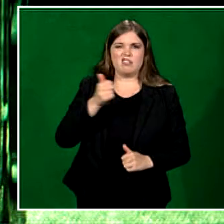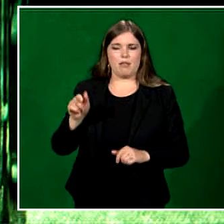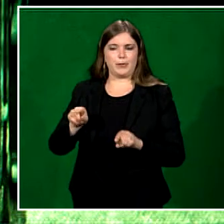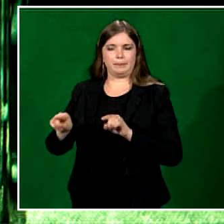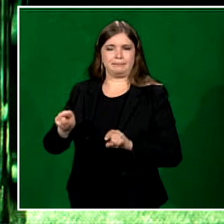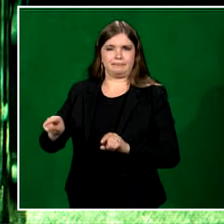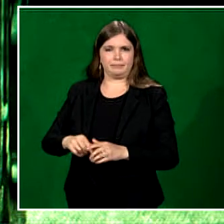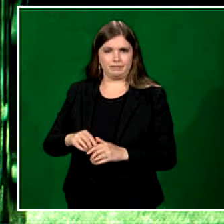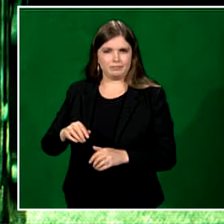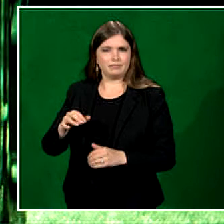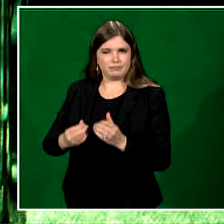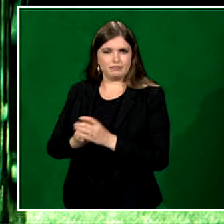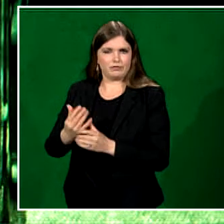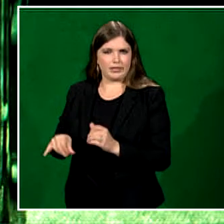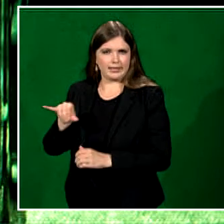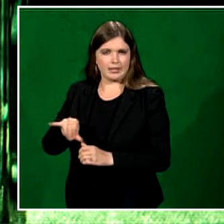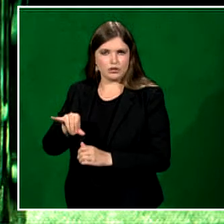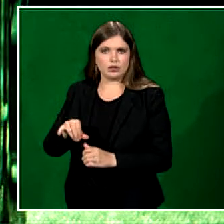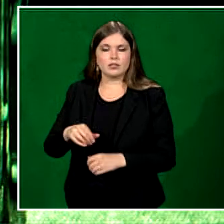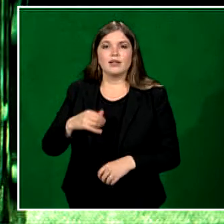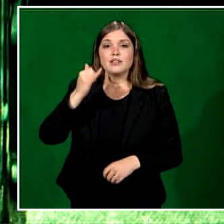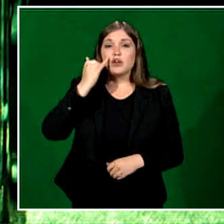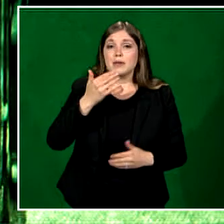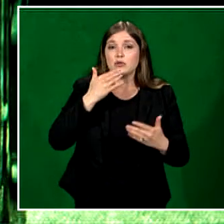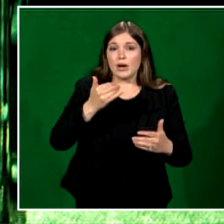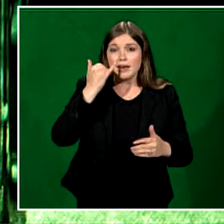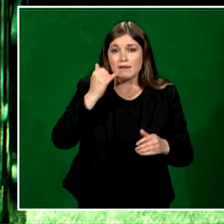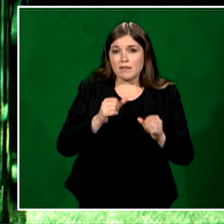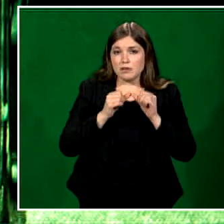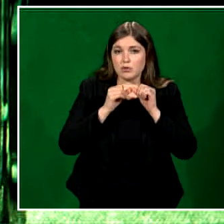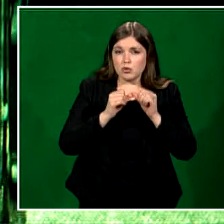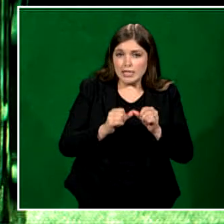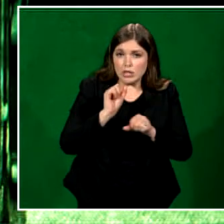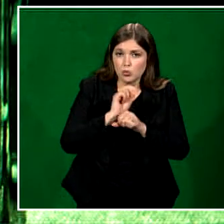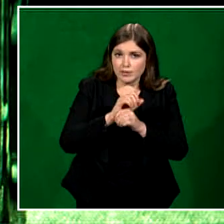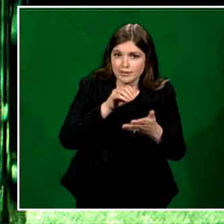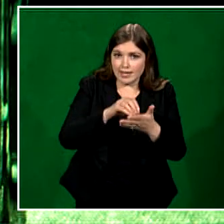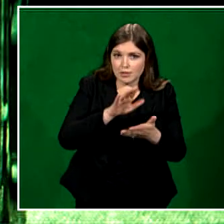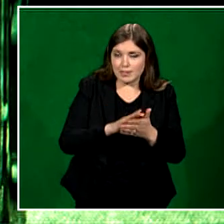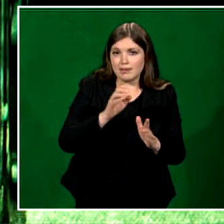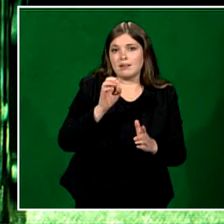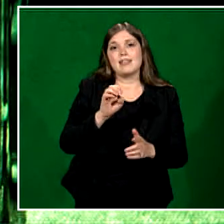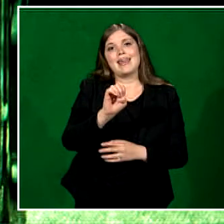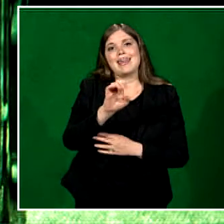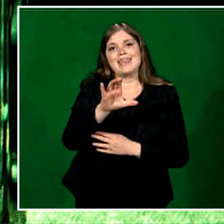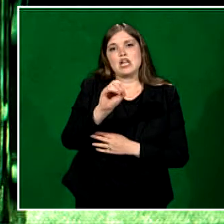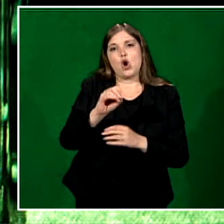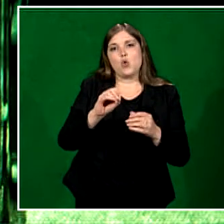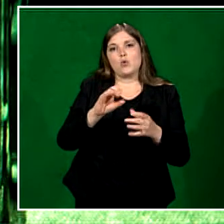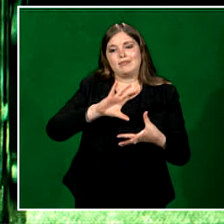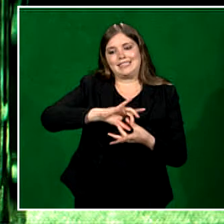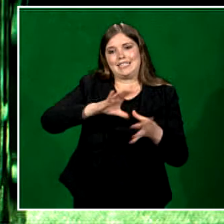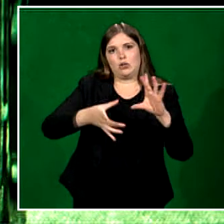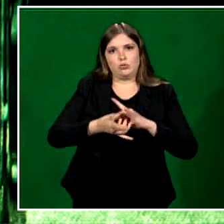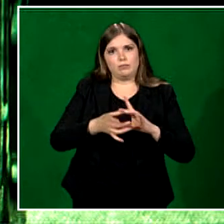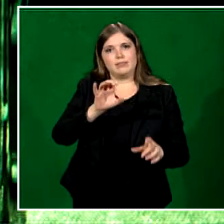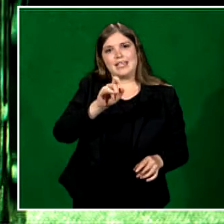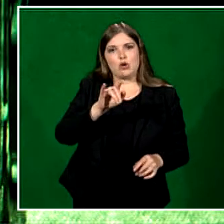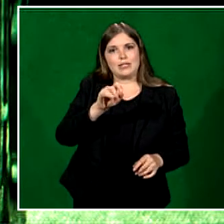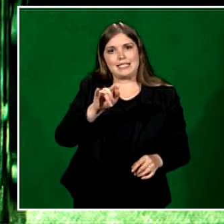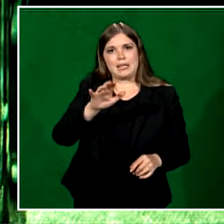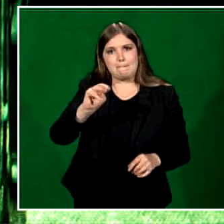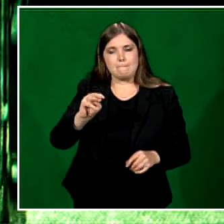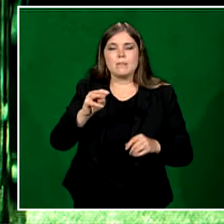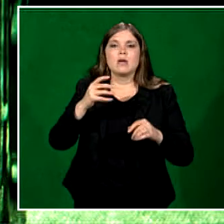great if, in the continuation of your work and your study, you could further document ecosystem health improvements if the waste streams,